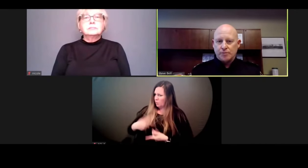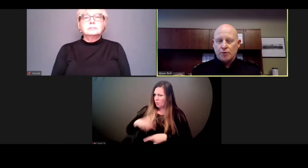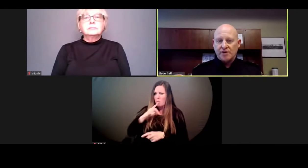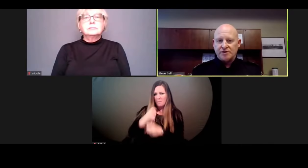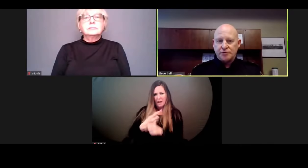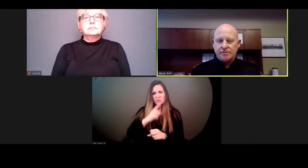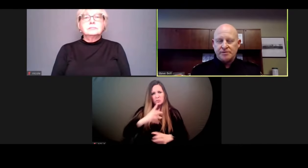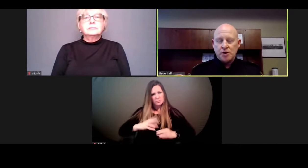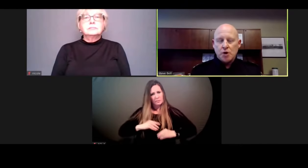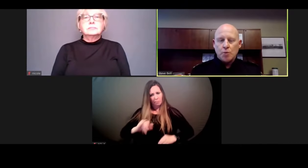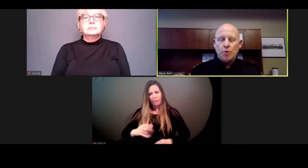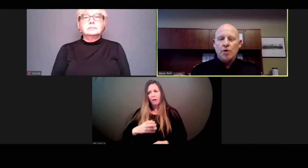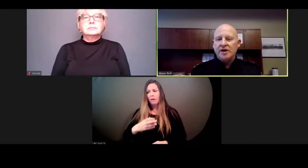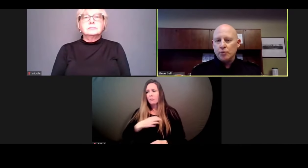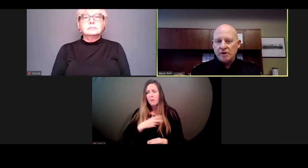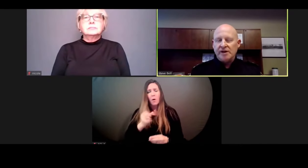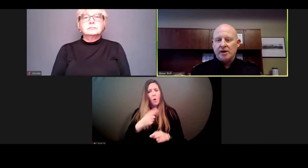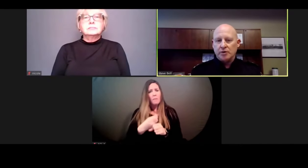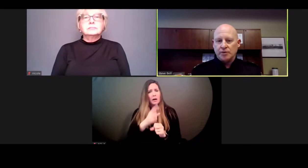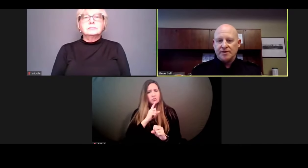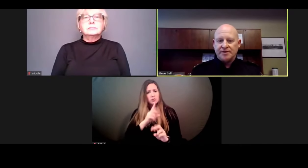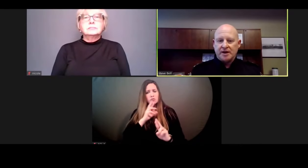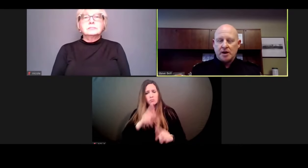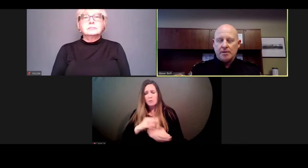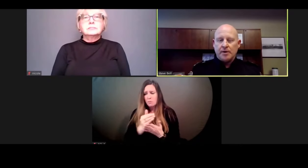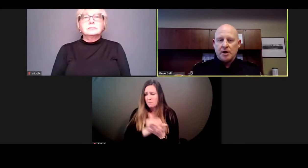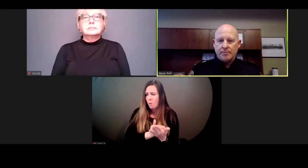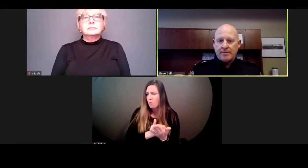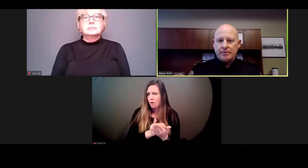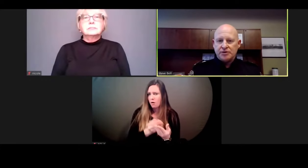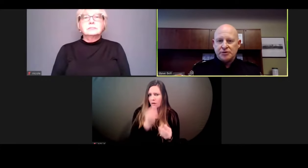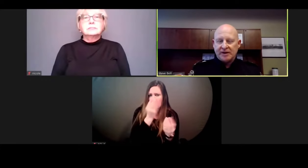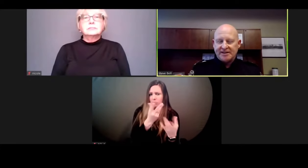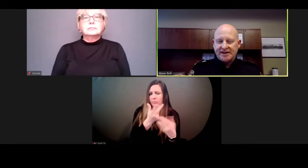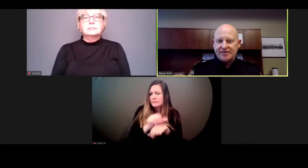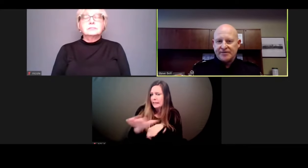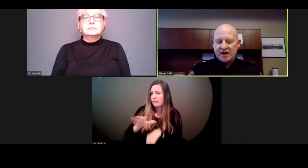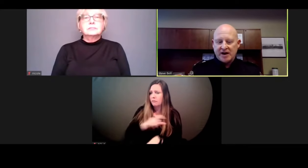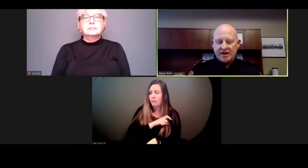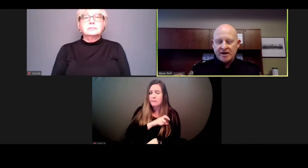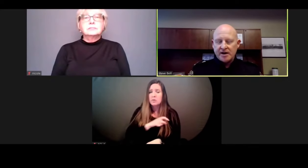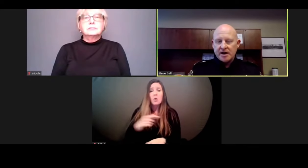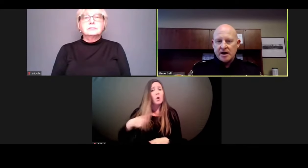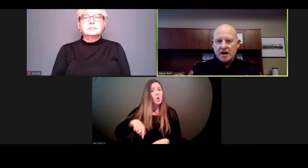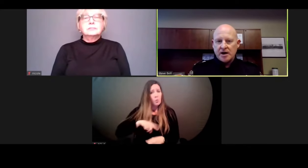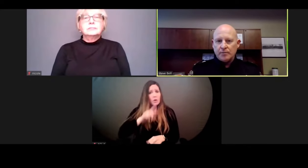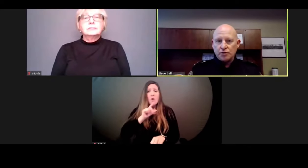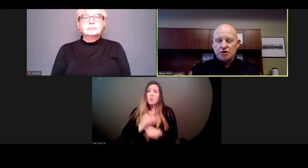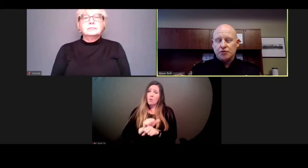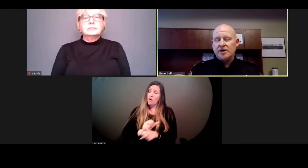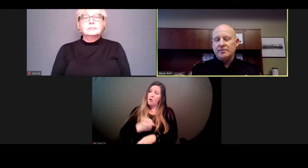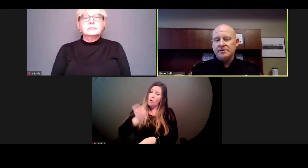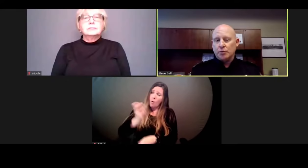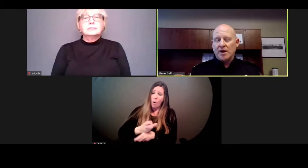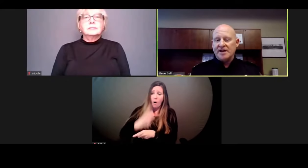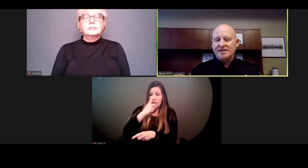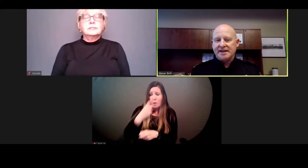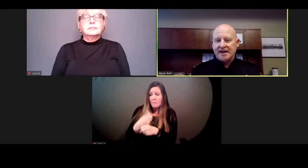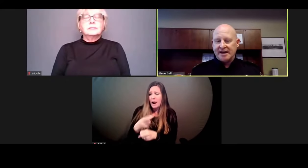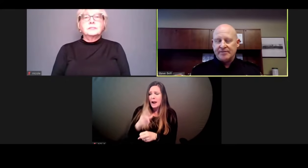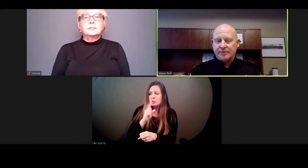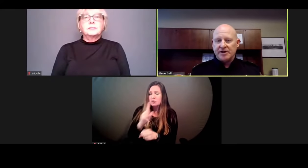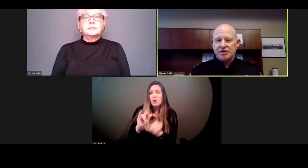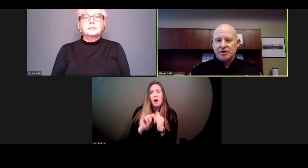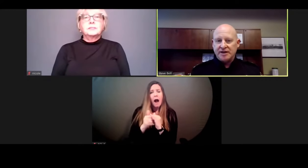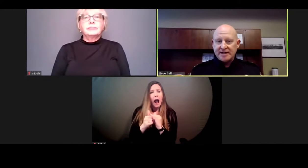those reporting streams. We're working really hard with our members to identify streams and ways to